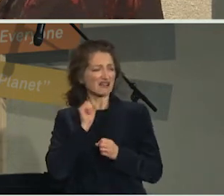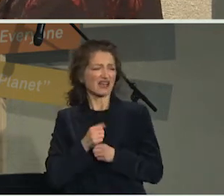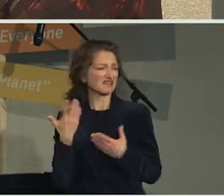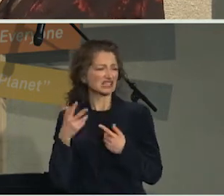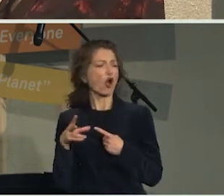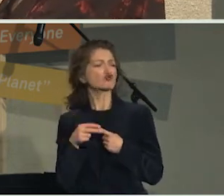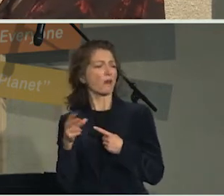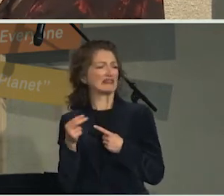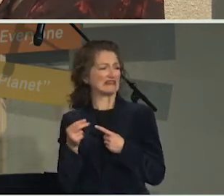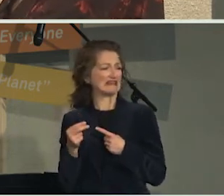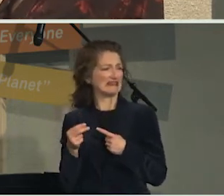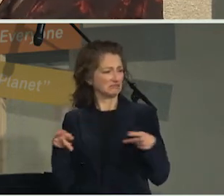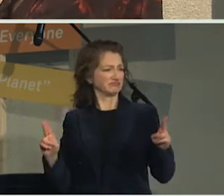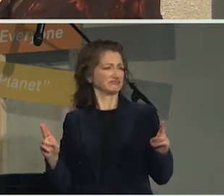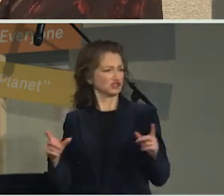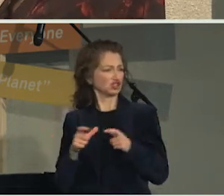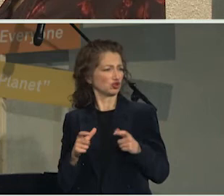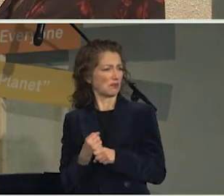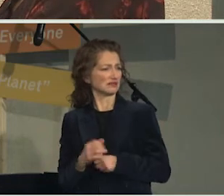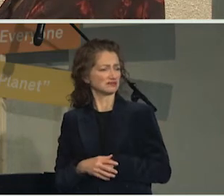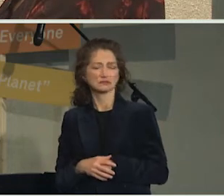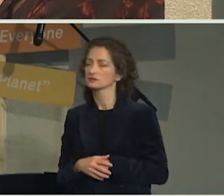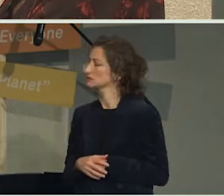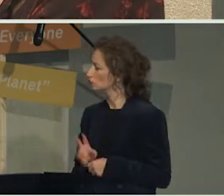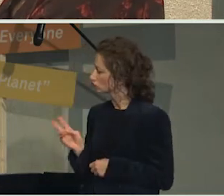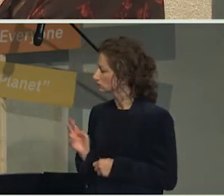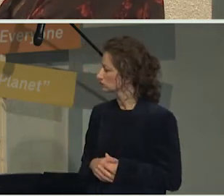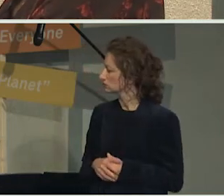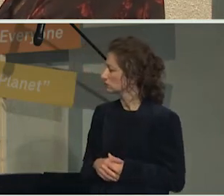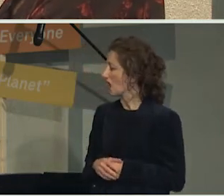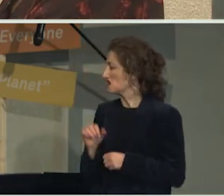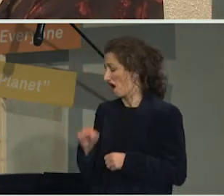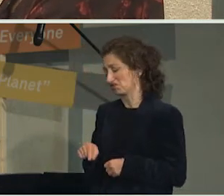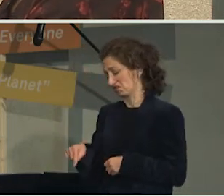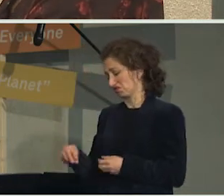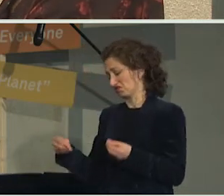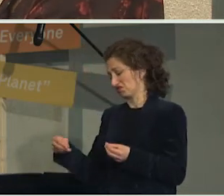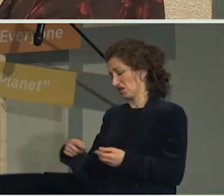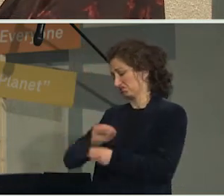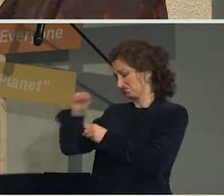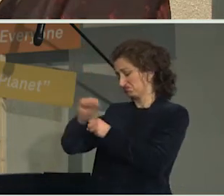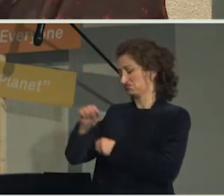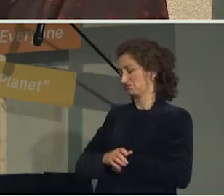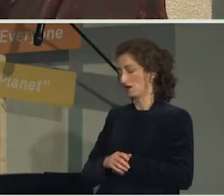If they take us, I think we could make a comedy out of it or boycott it. Or we take the jobs.